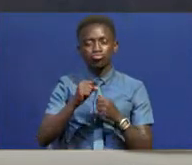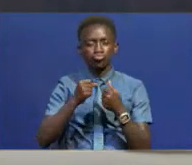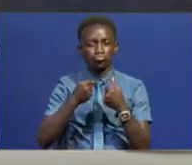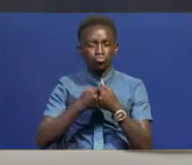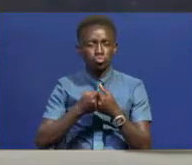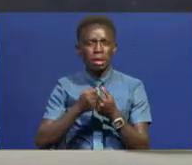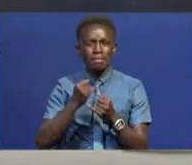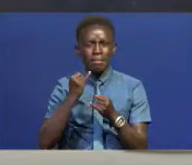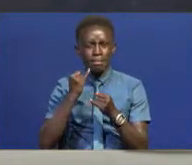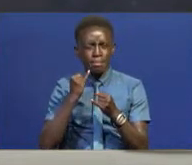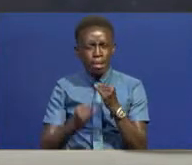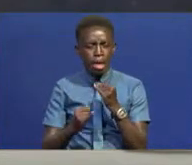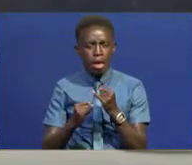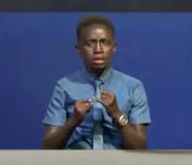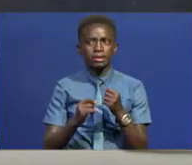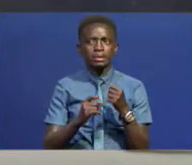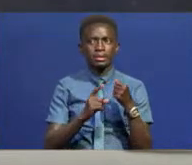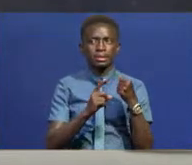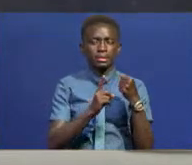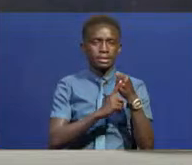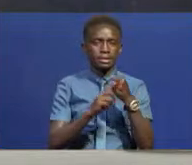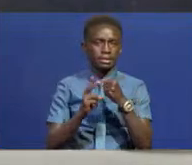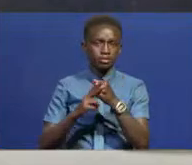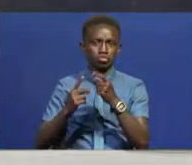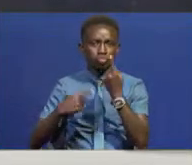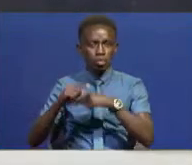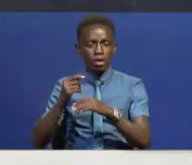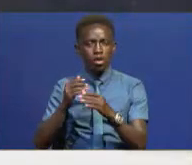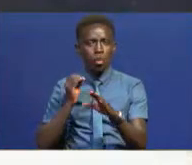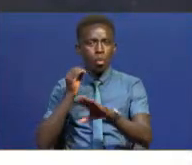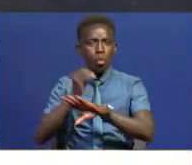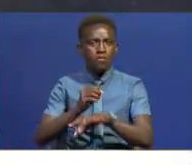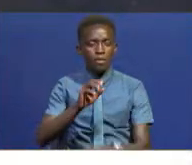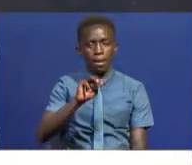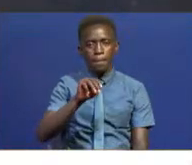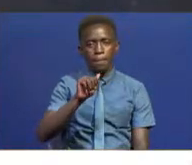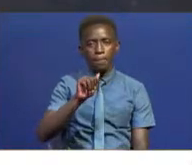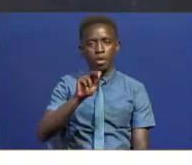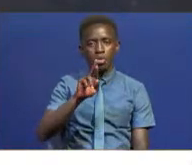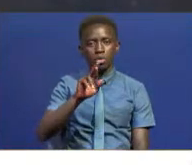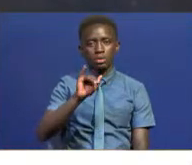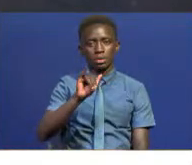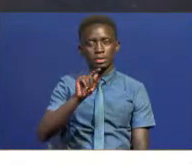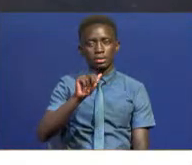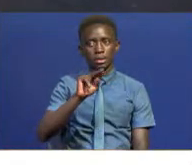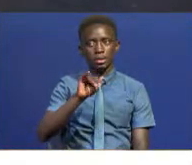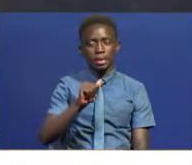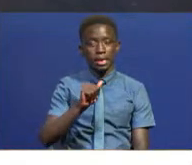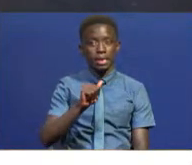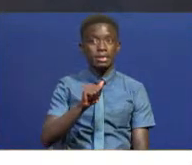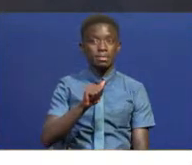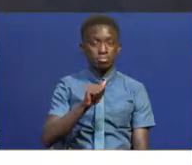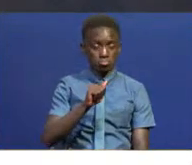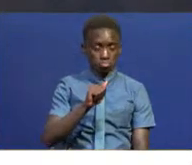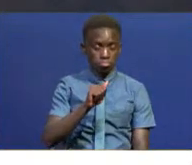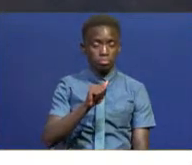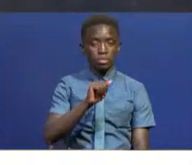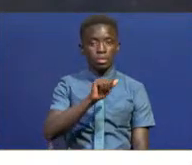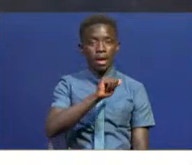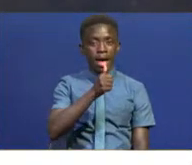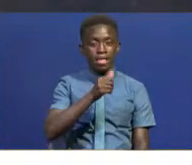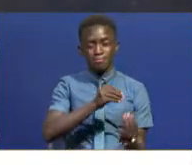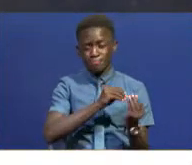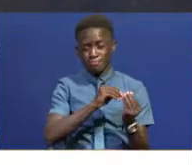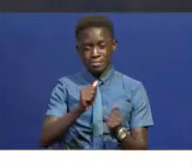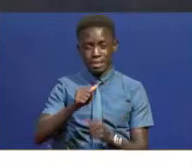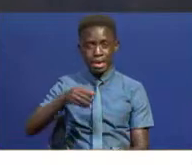hard 47-6 win over debutants Mauritania, while Libya did stun Namibia 11-5. Now, the semi-finals,